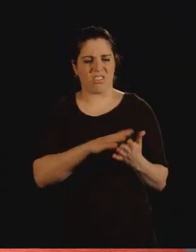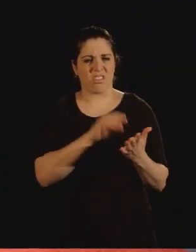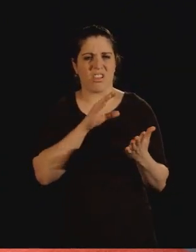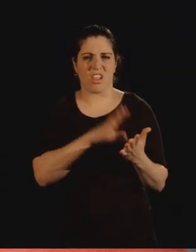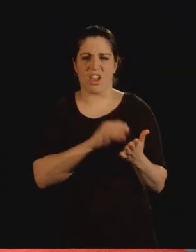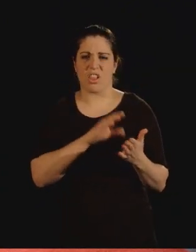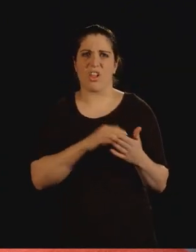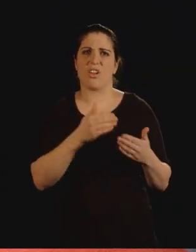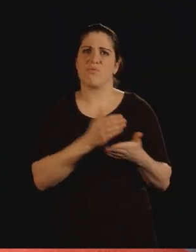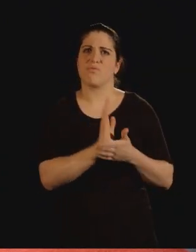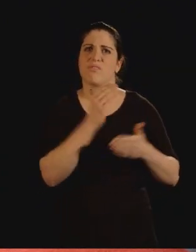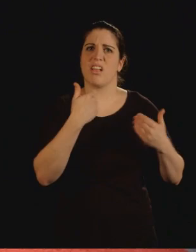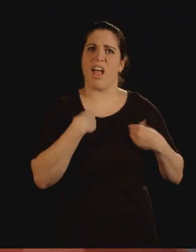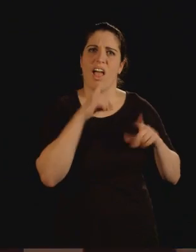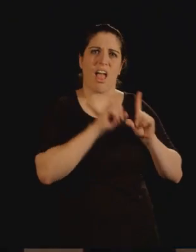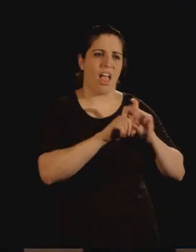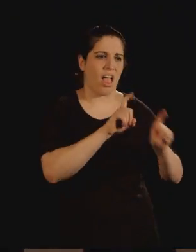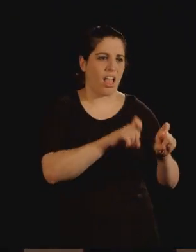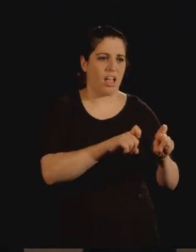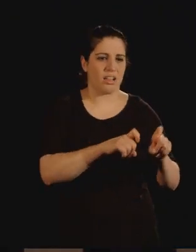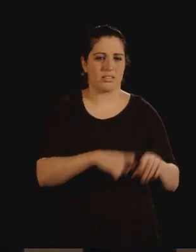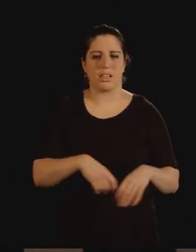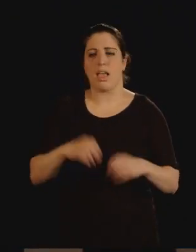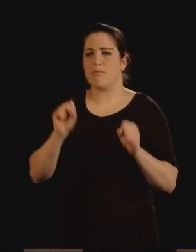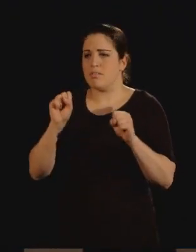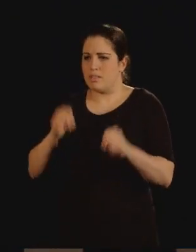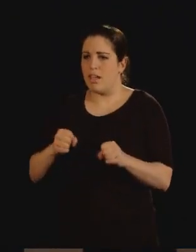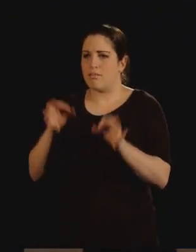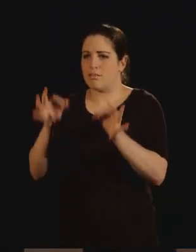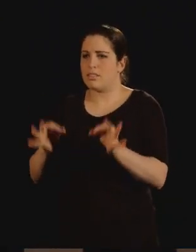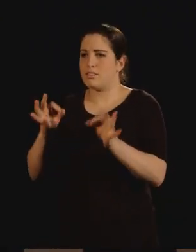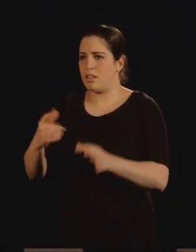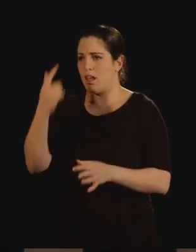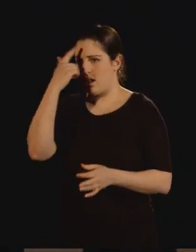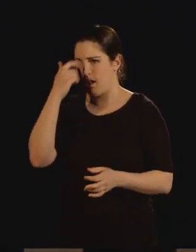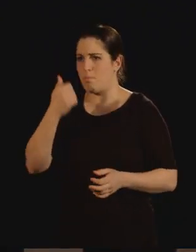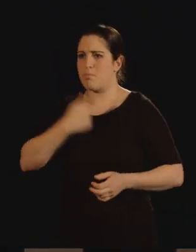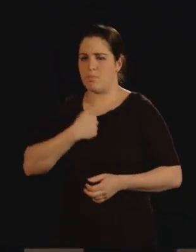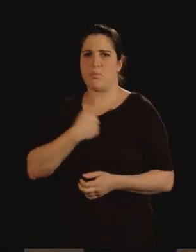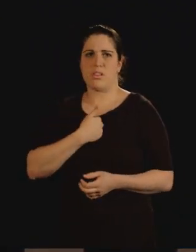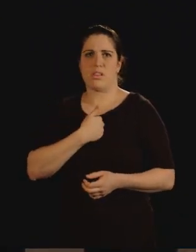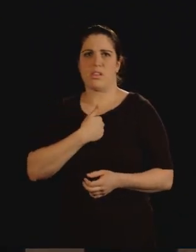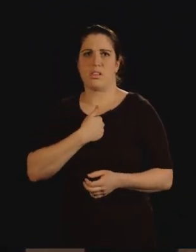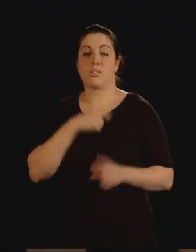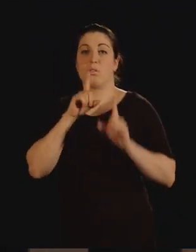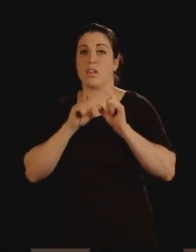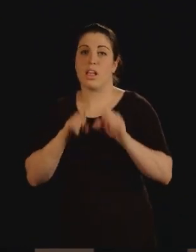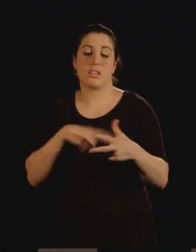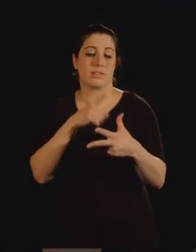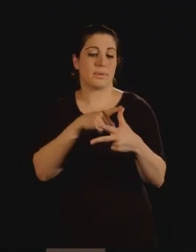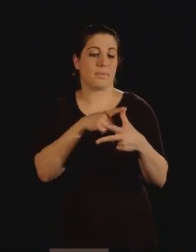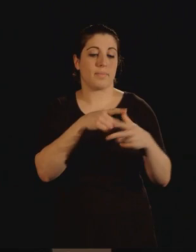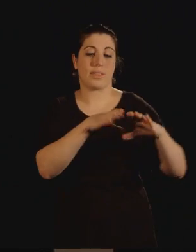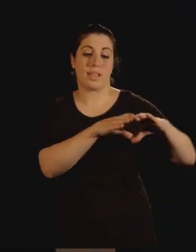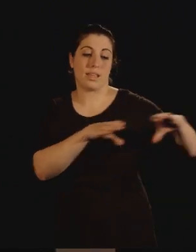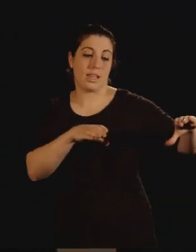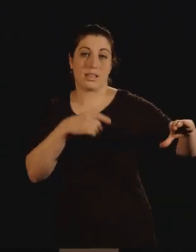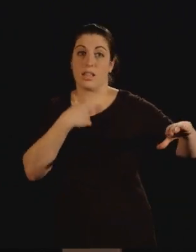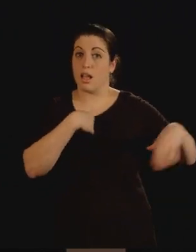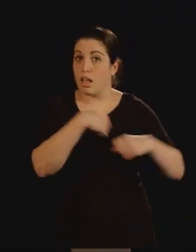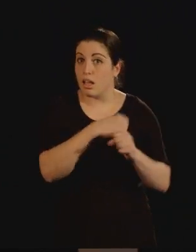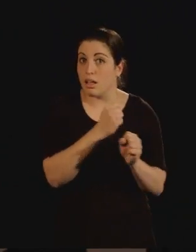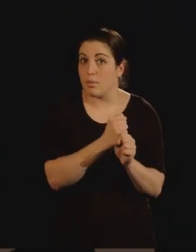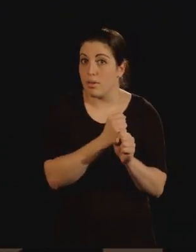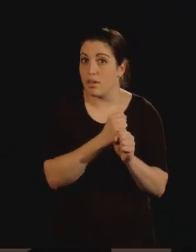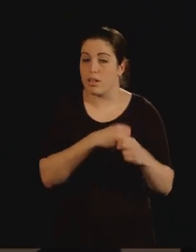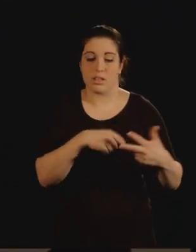things their way. And when they realize this, they'll ask, well, can I make my own casket? Is it possible to be buried on my